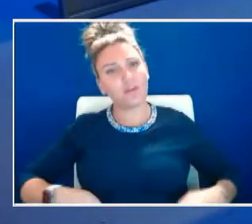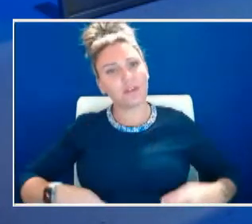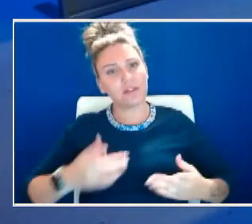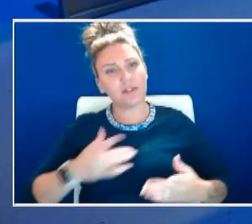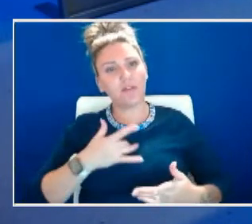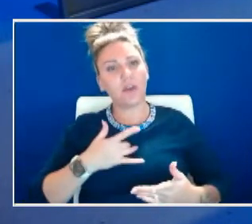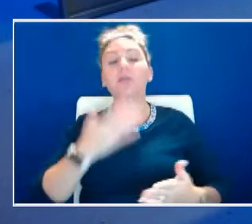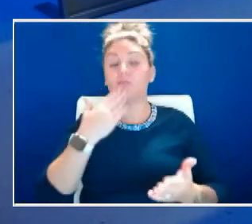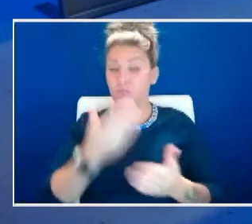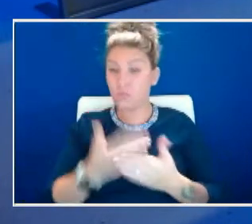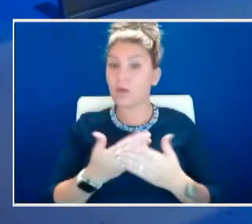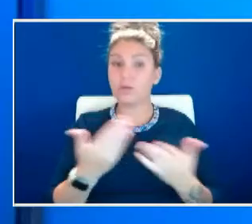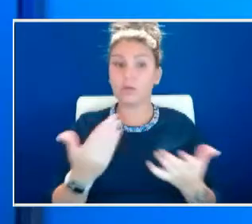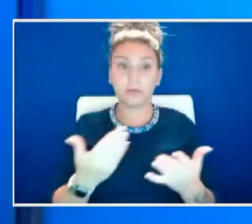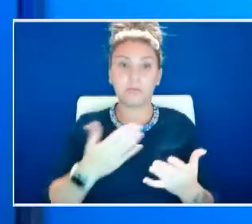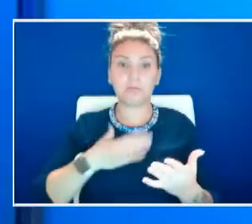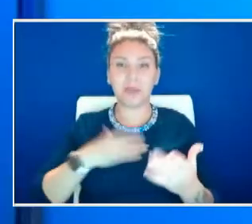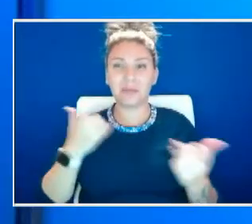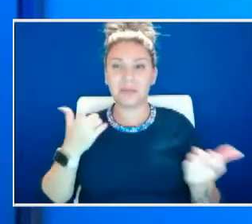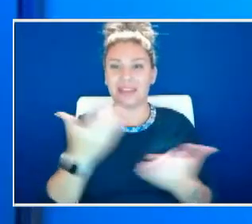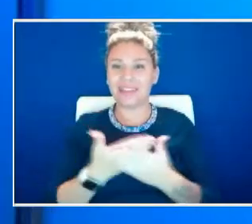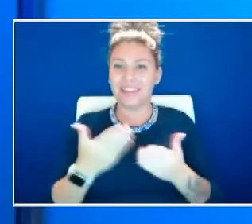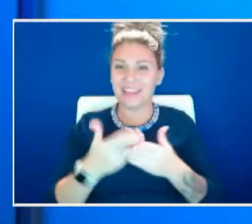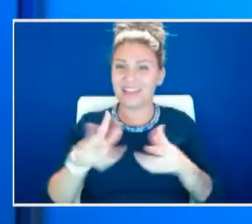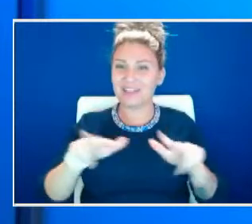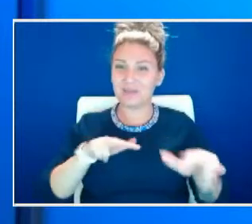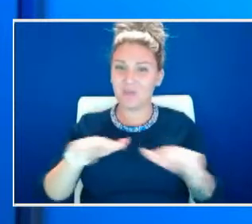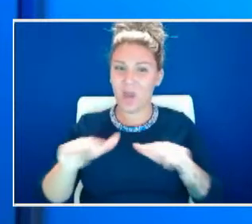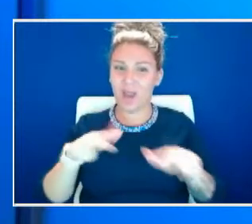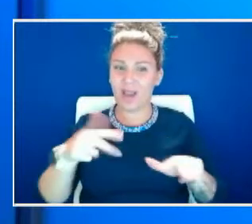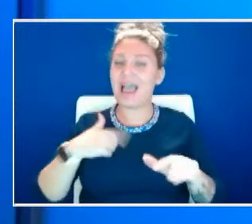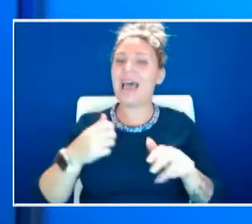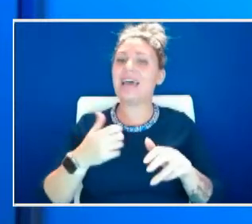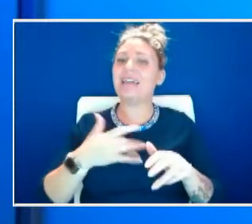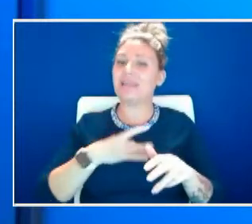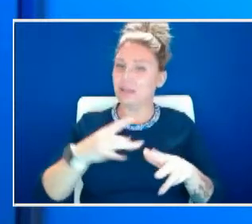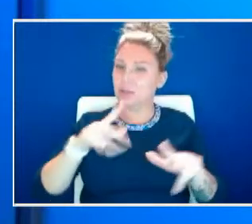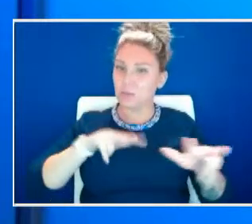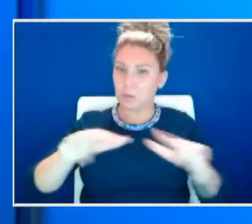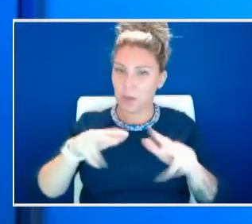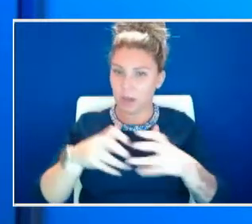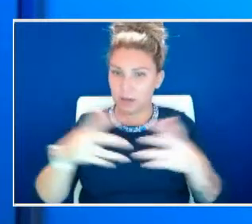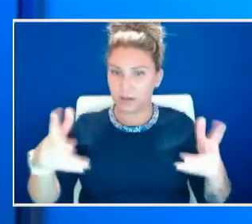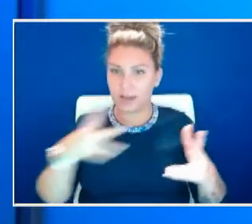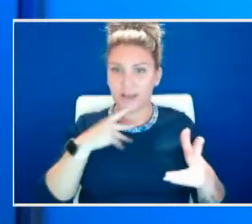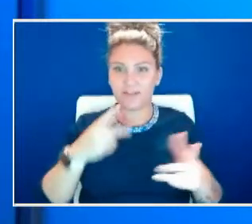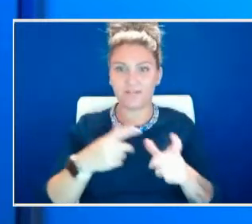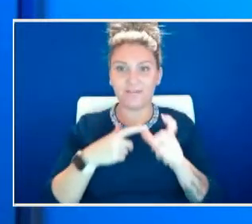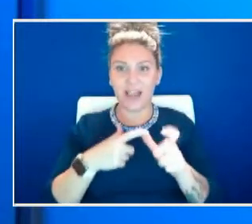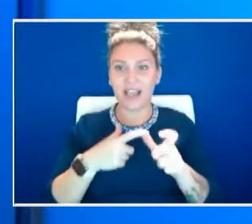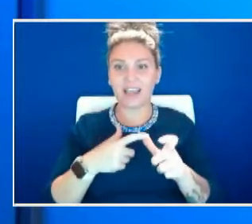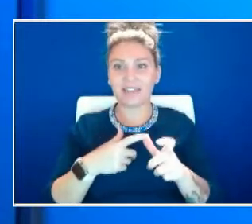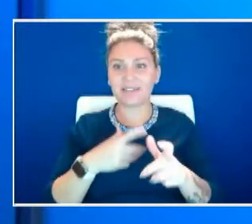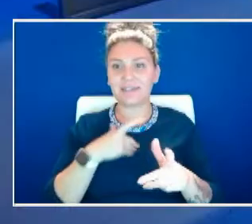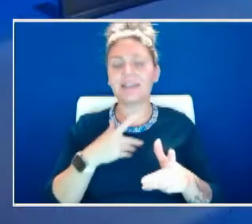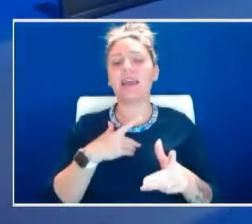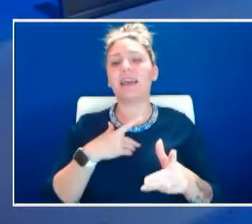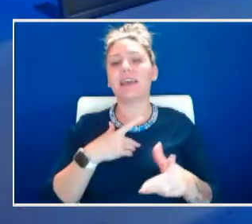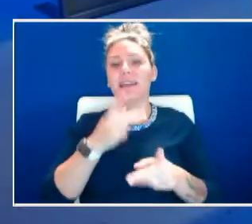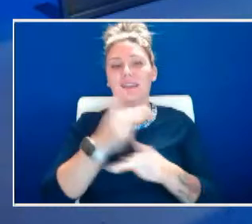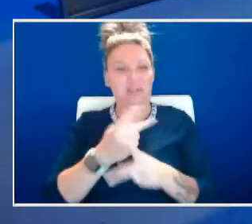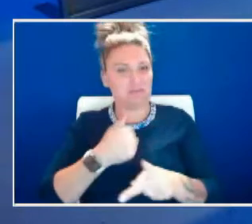well. My big thing is walking. I walk a lot and fast, and that's what keeps me going. So just